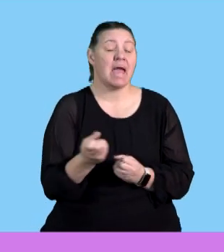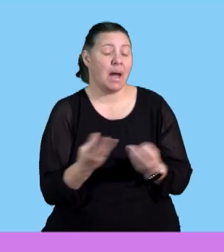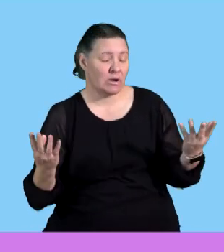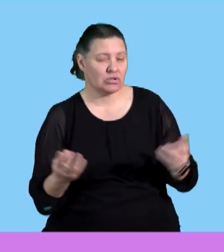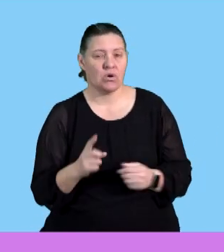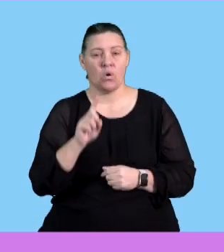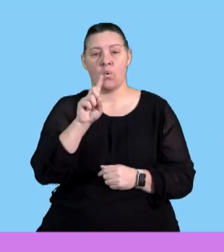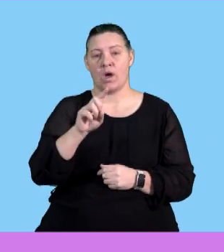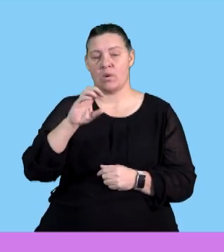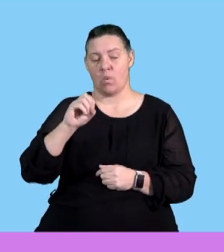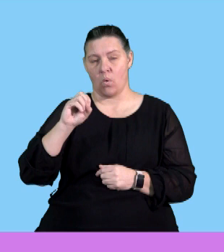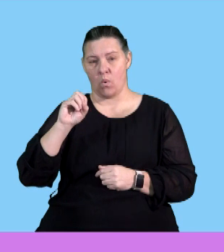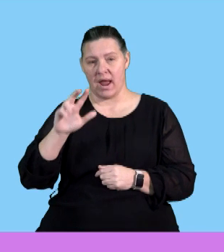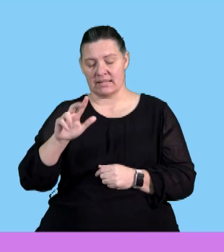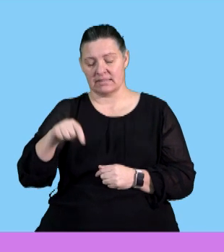of